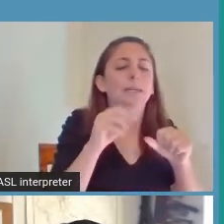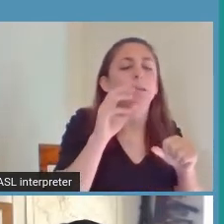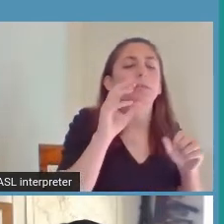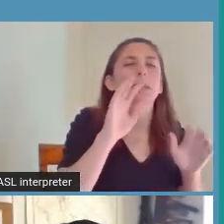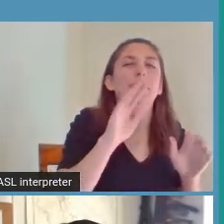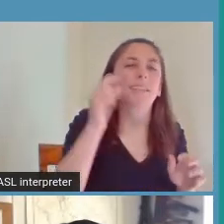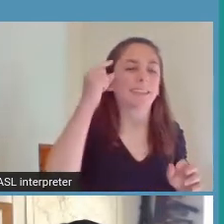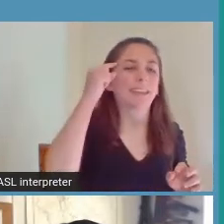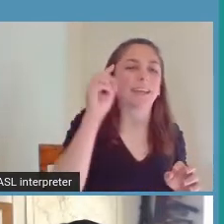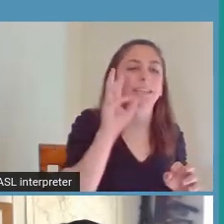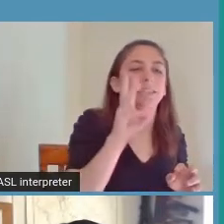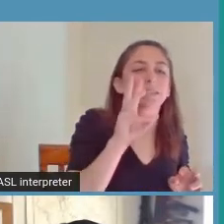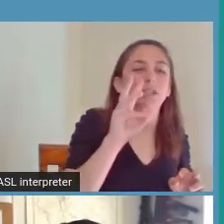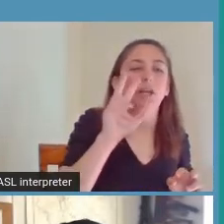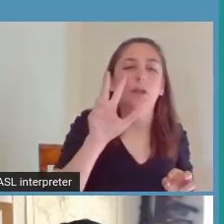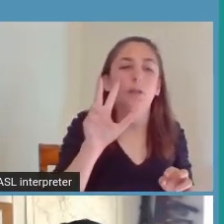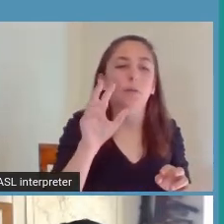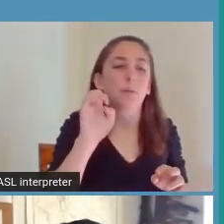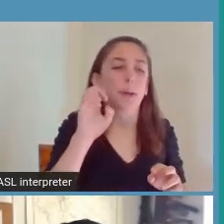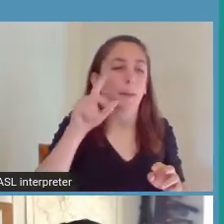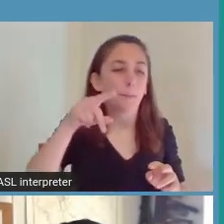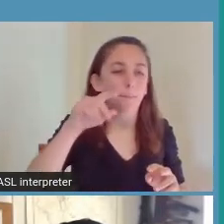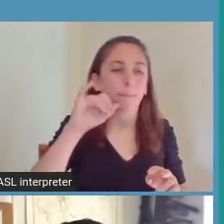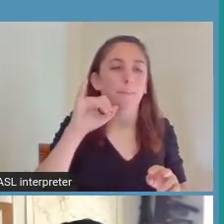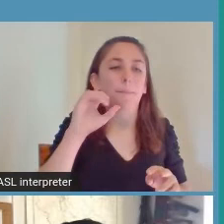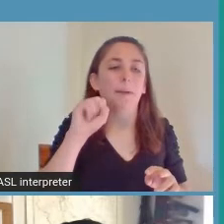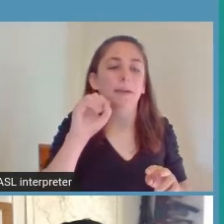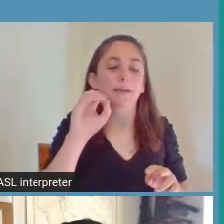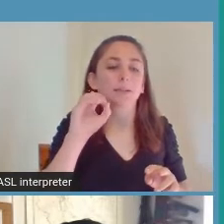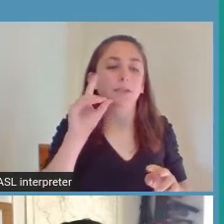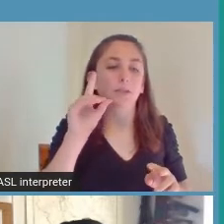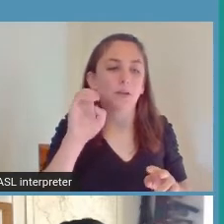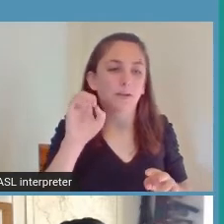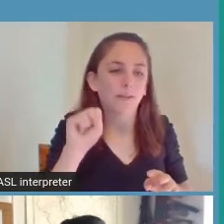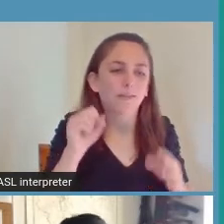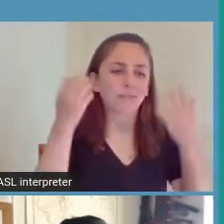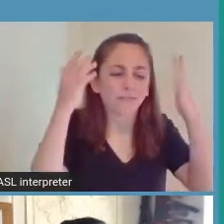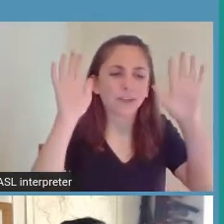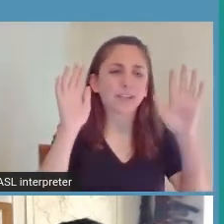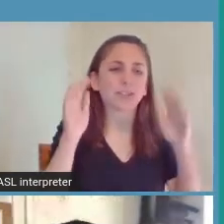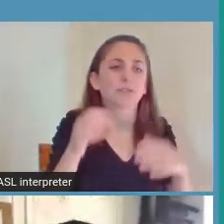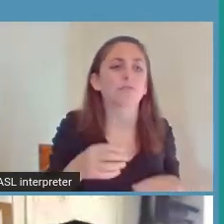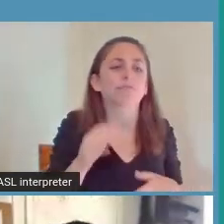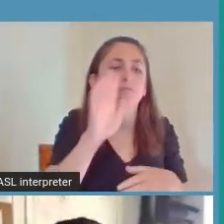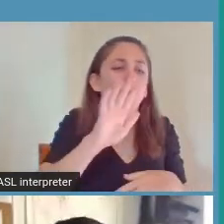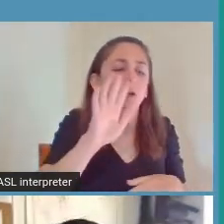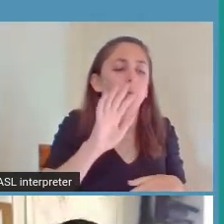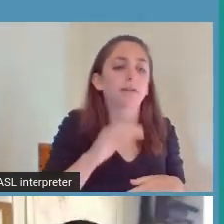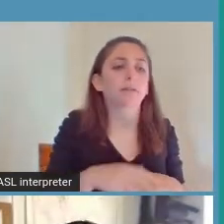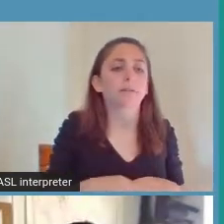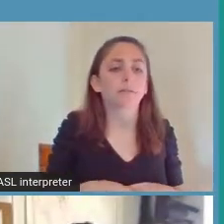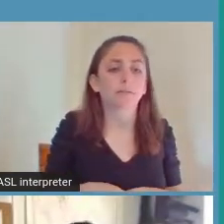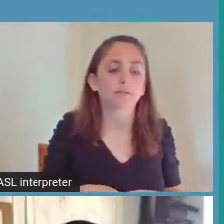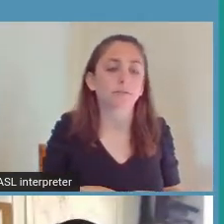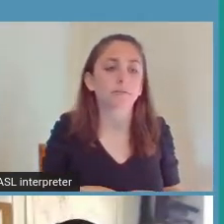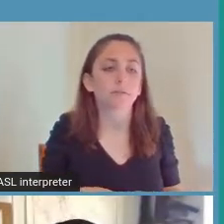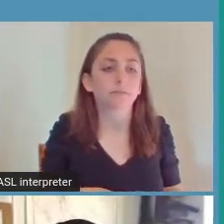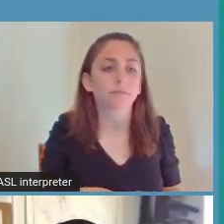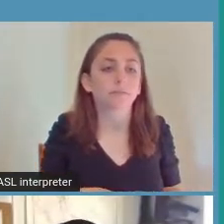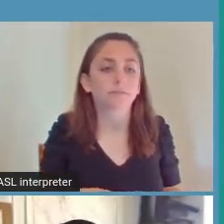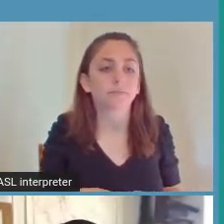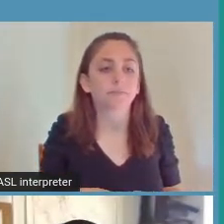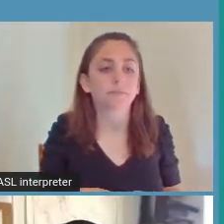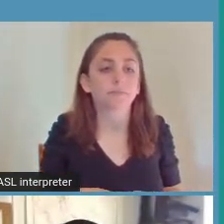in. We have mid-50s artists that we've engaged with through this podcast series.